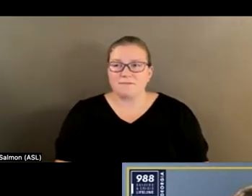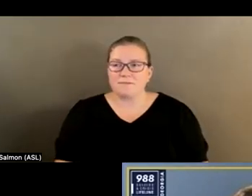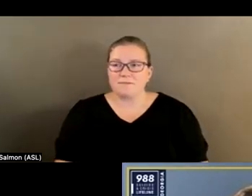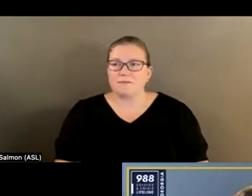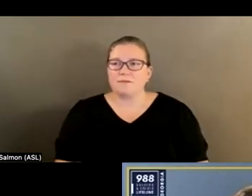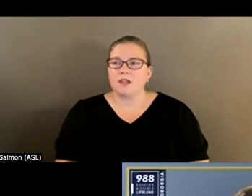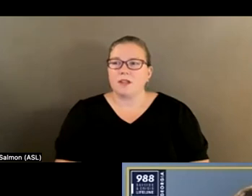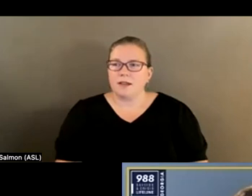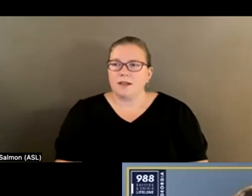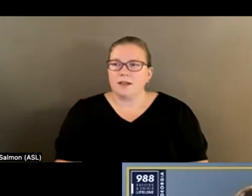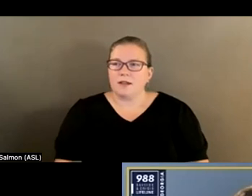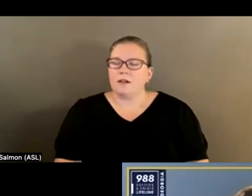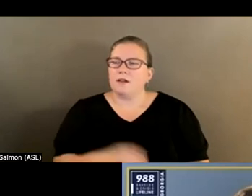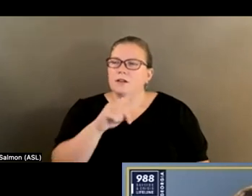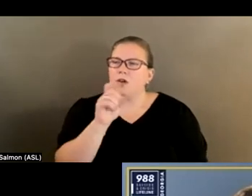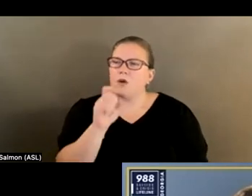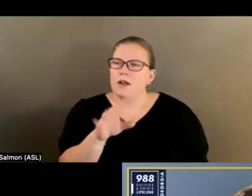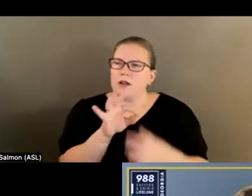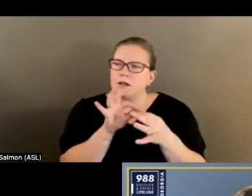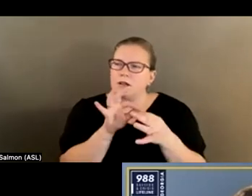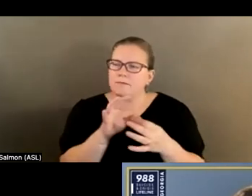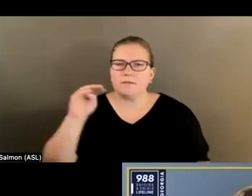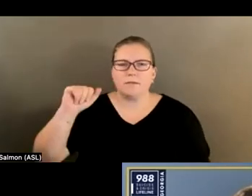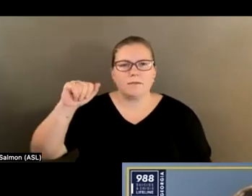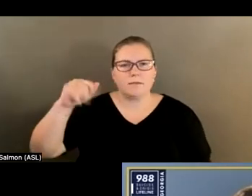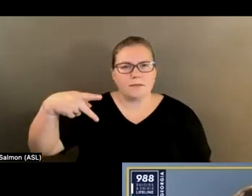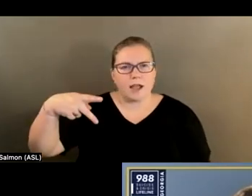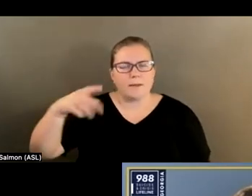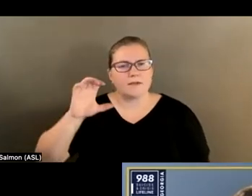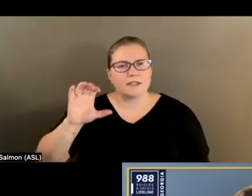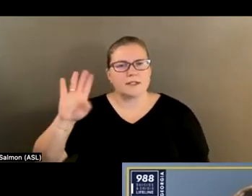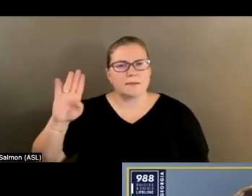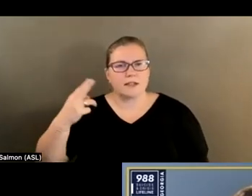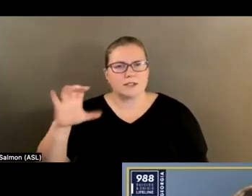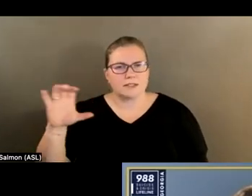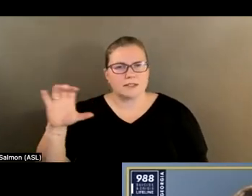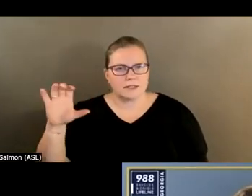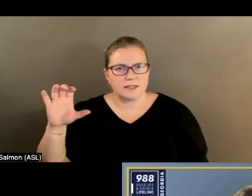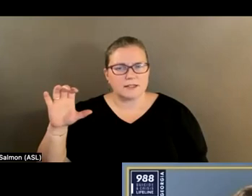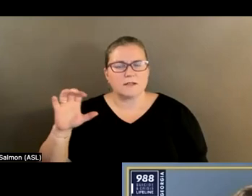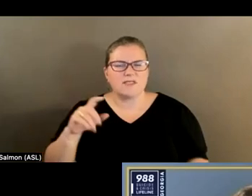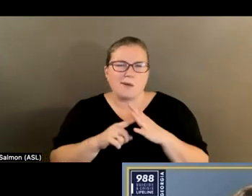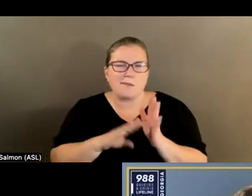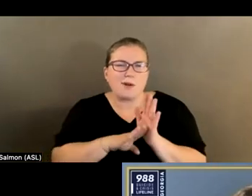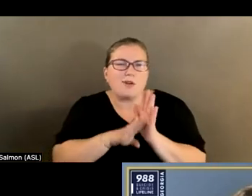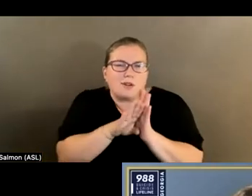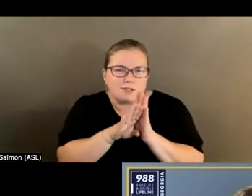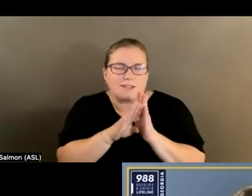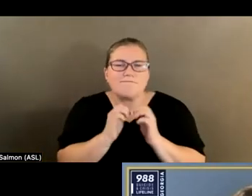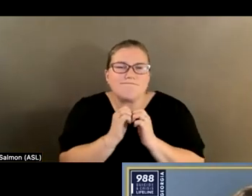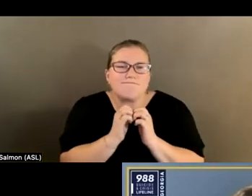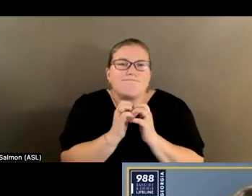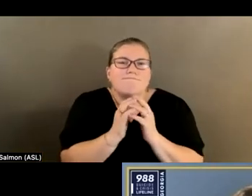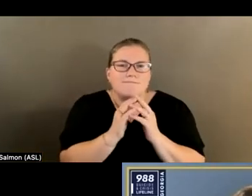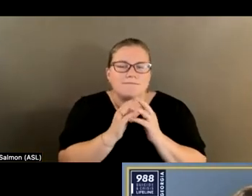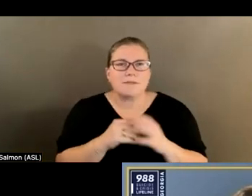There's a question about the map of CCBHCs, the emerging CCBHCs, and